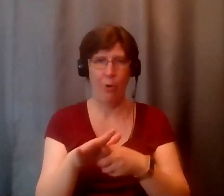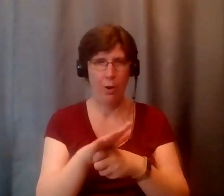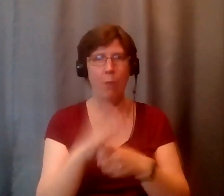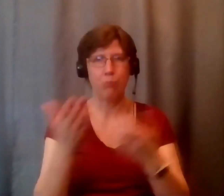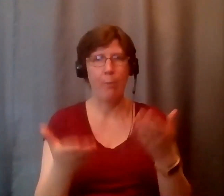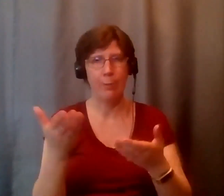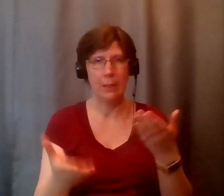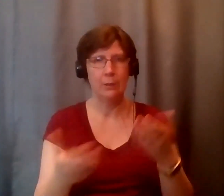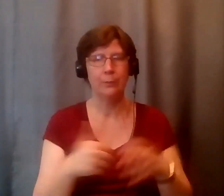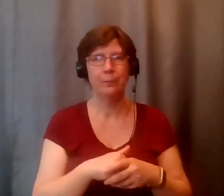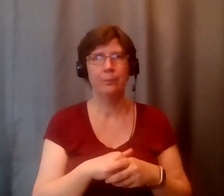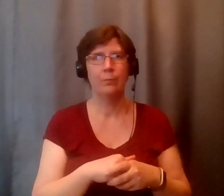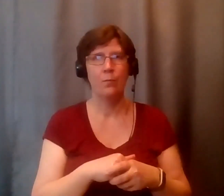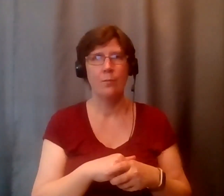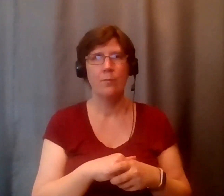woods.